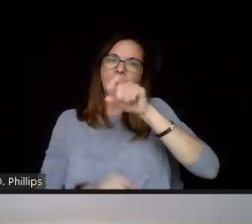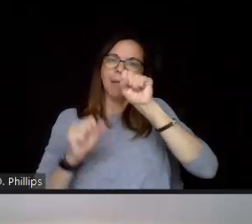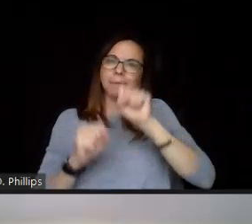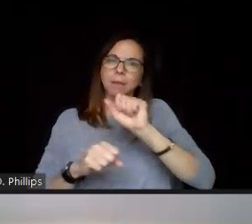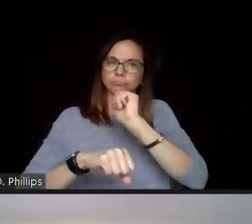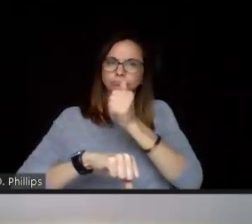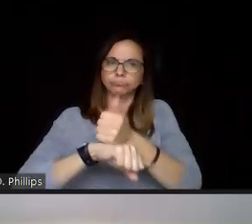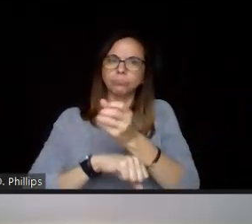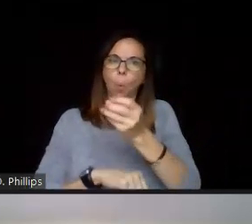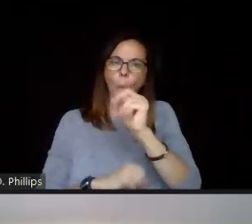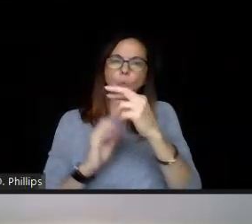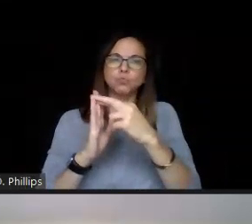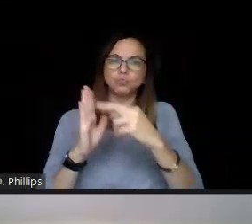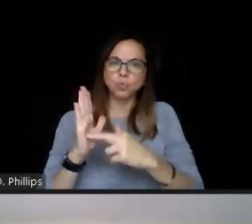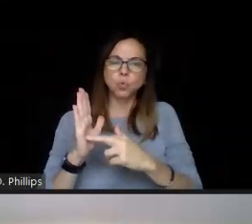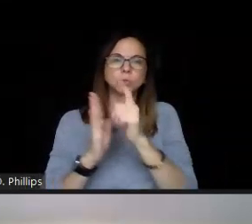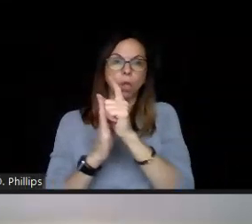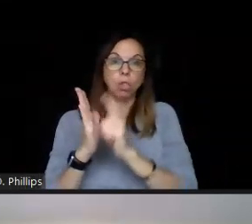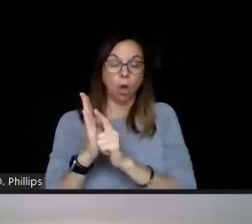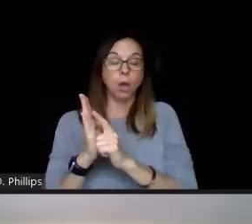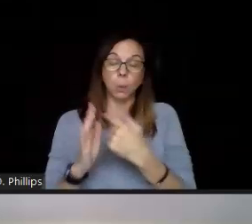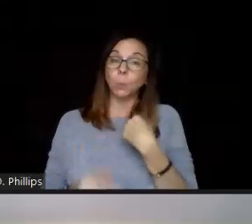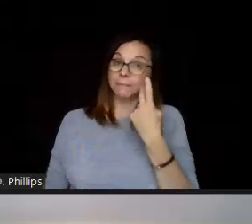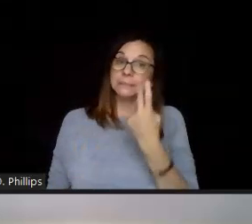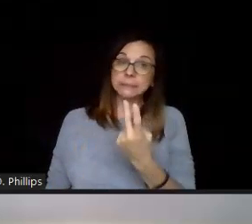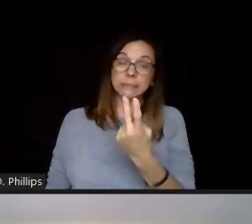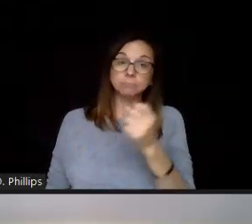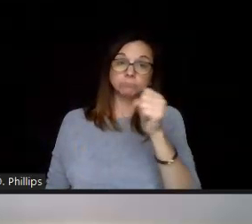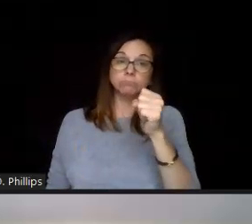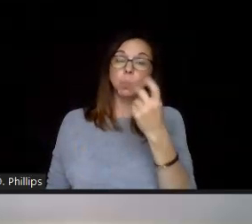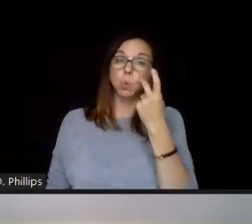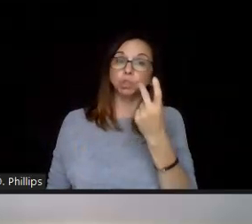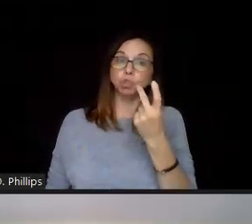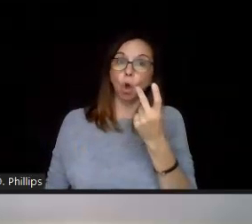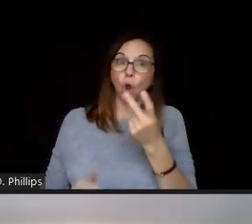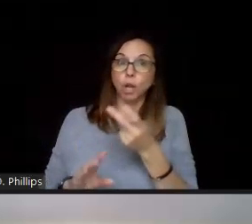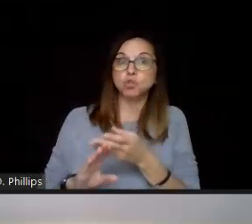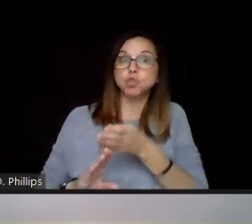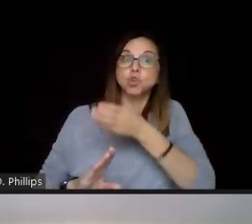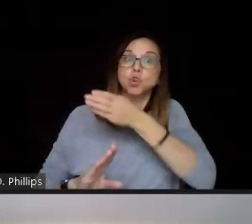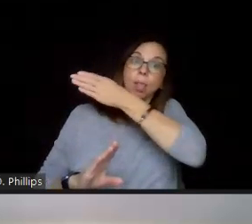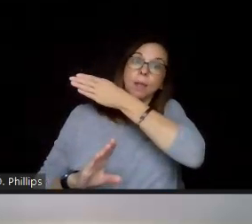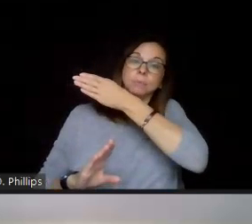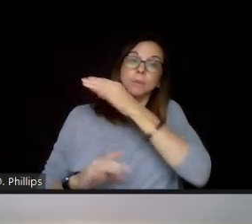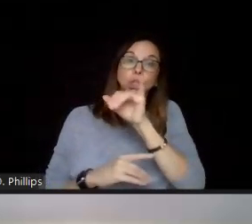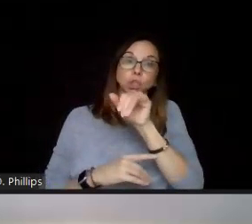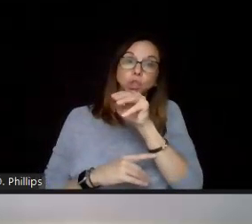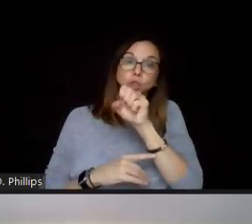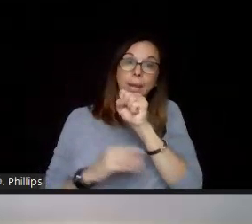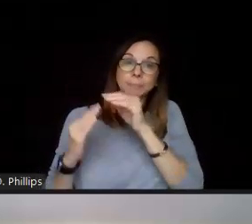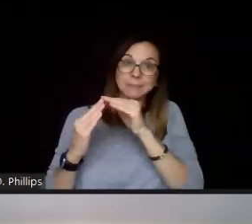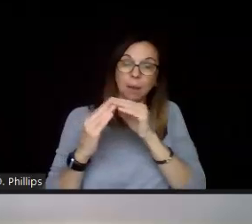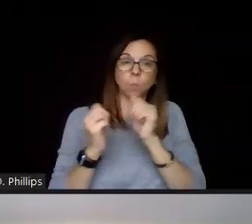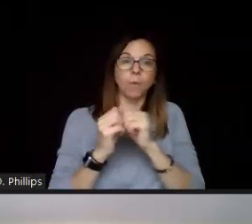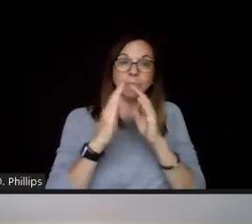set their own rules and laws. And certainly we've seen that. We saw that very early on, both in Jamestown with the House